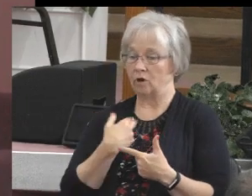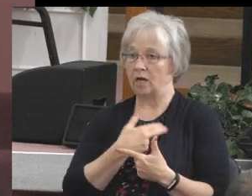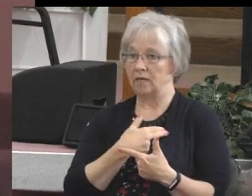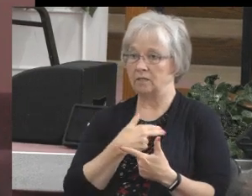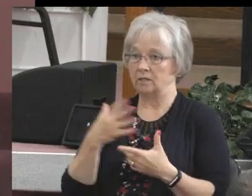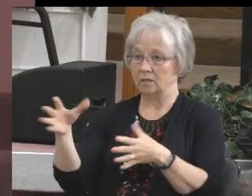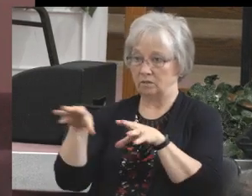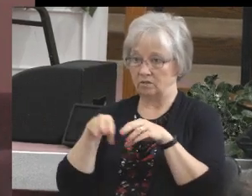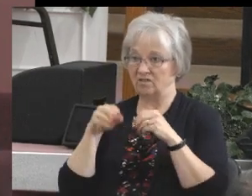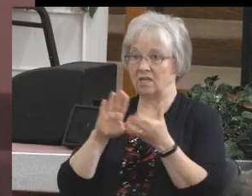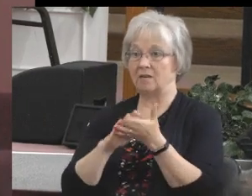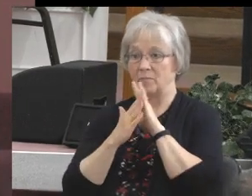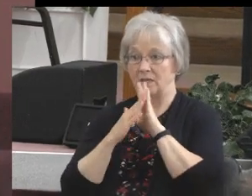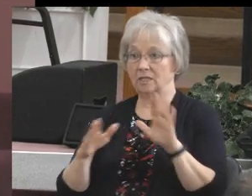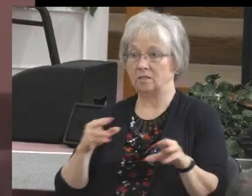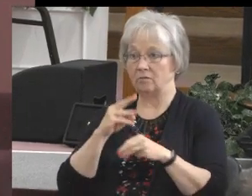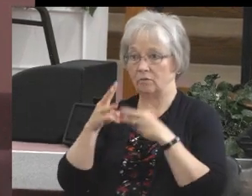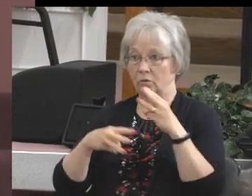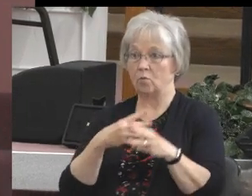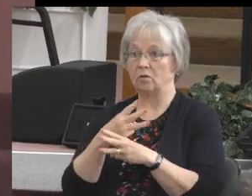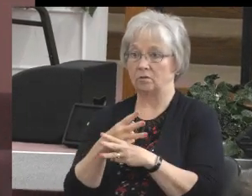peace throughout the world.